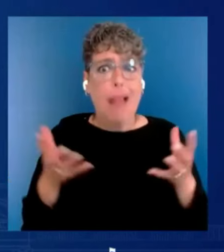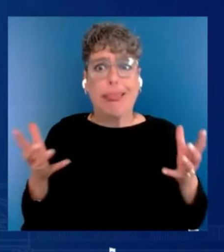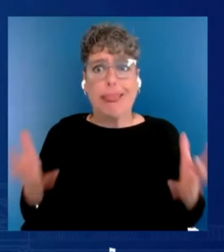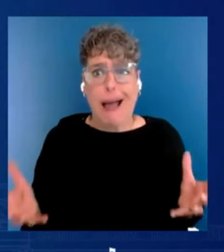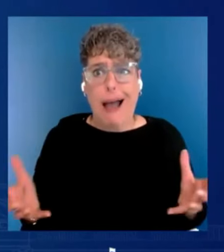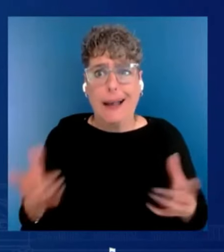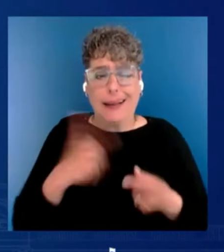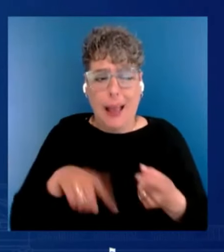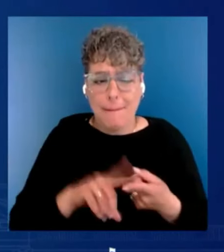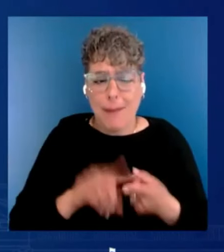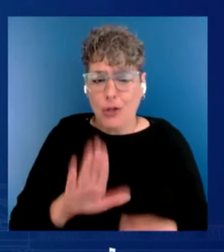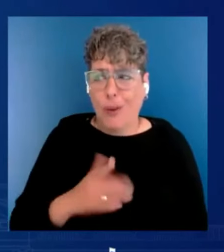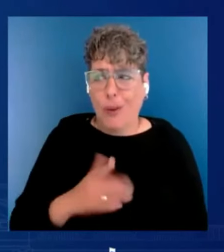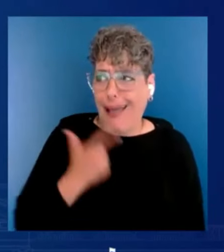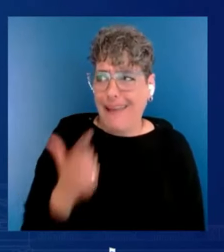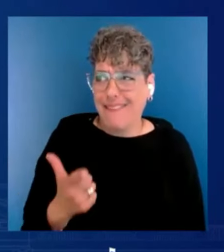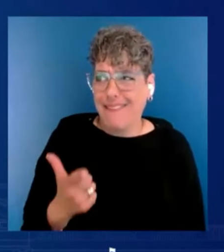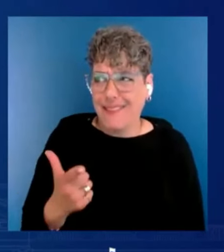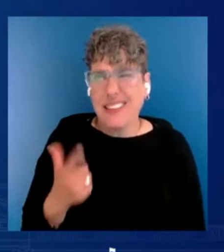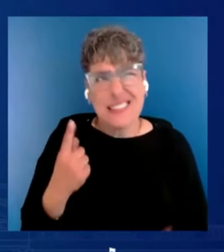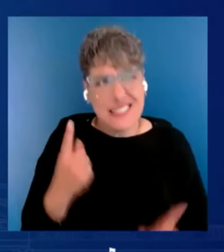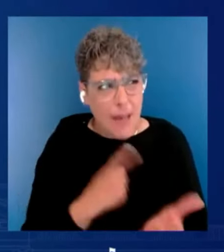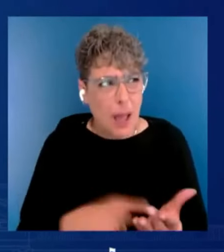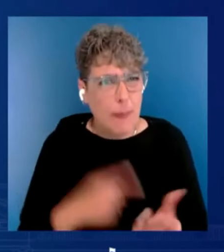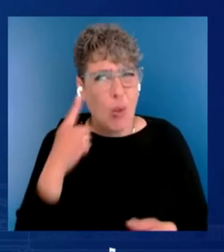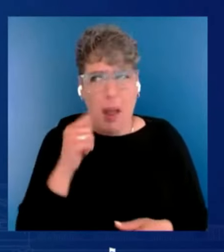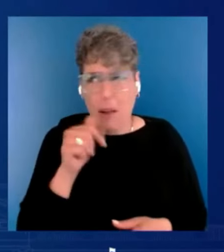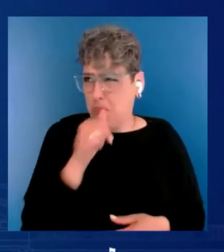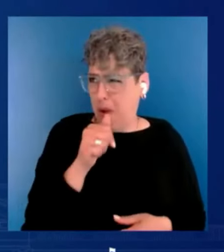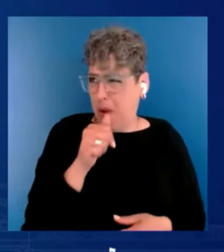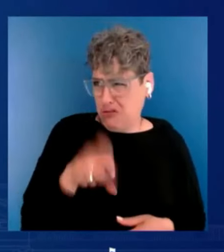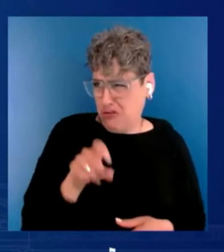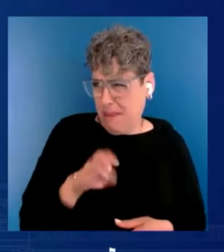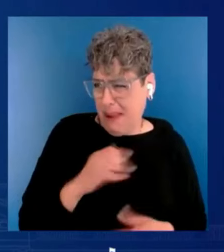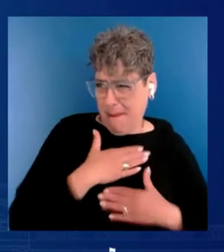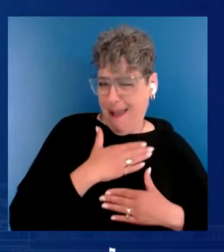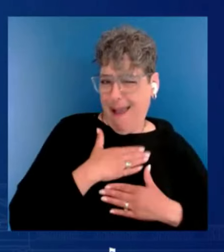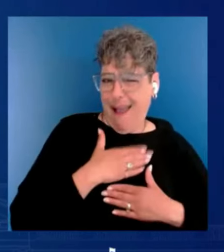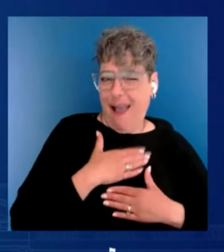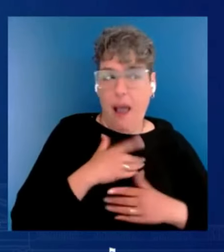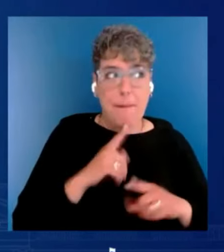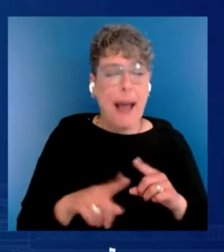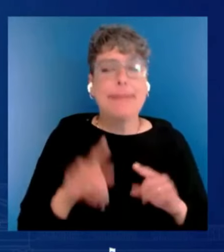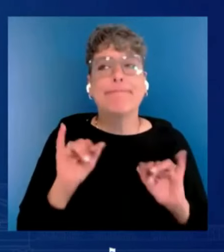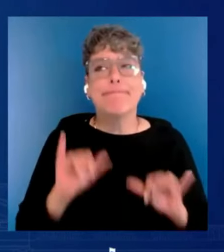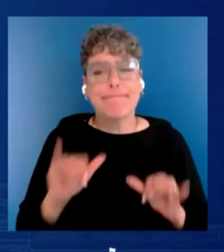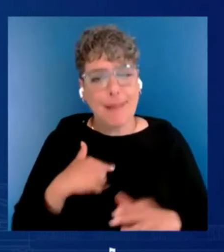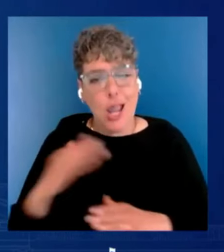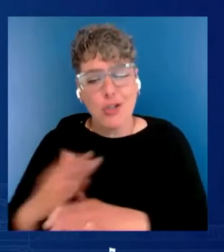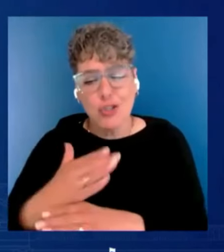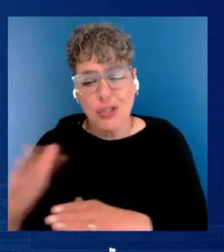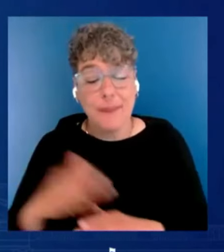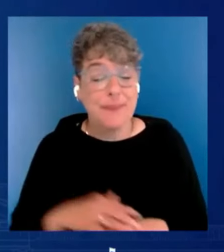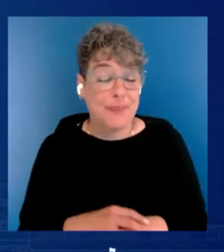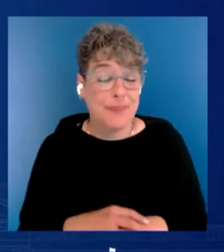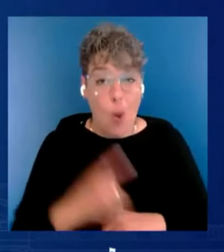Sometimes things you thought you'd remain private become public. Like that one time I innocuously posted a picture of